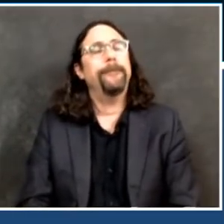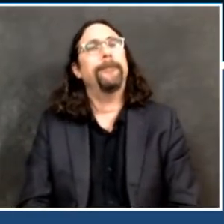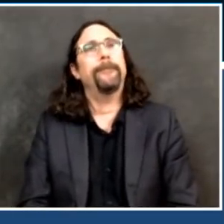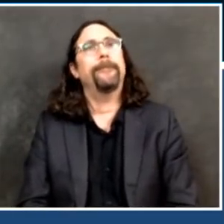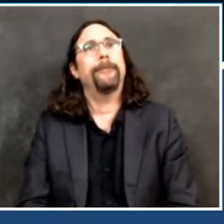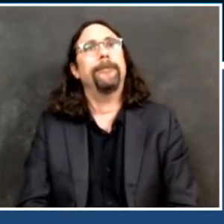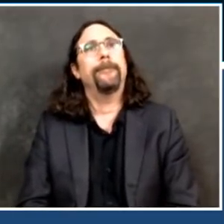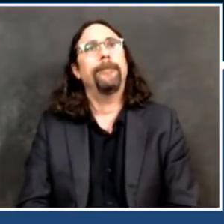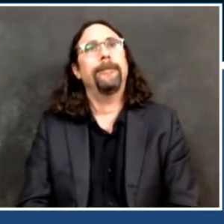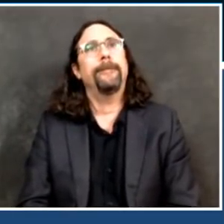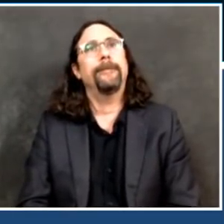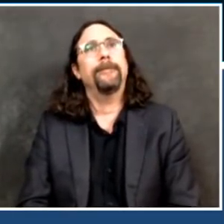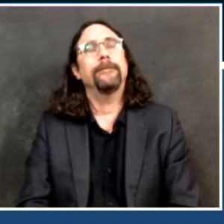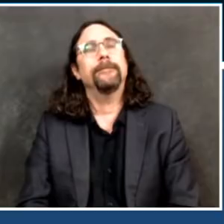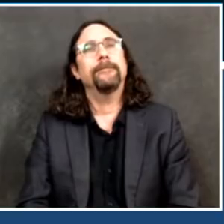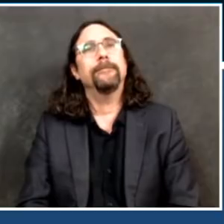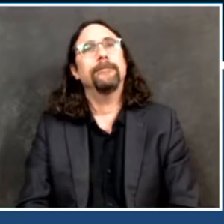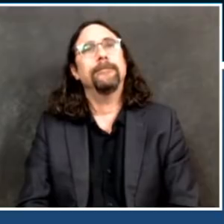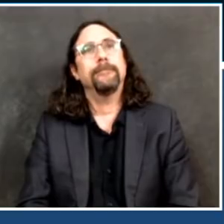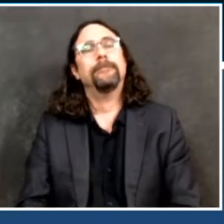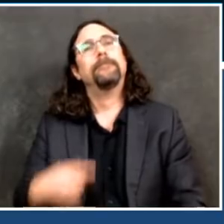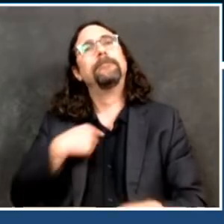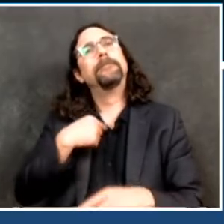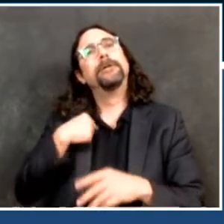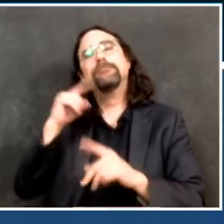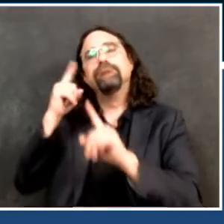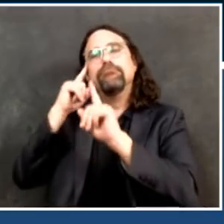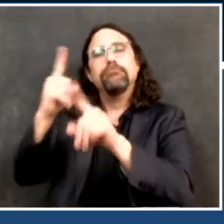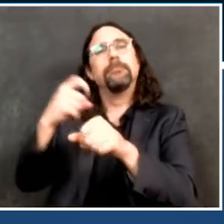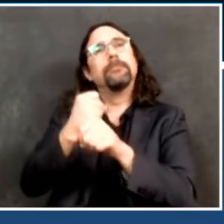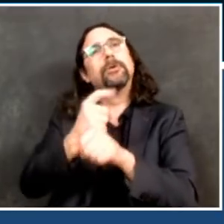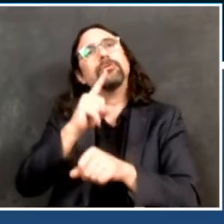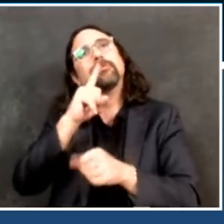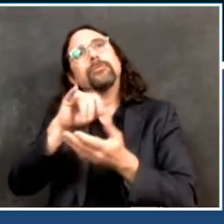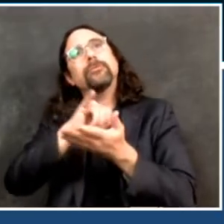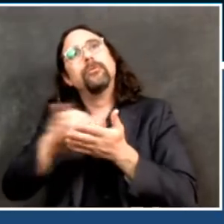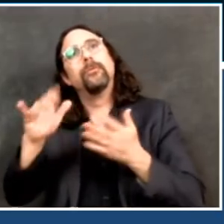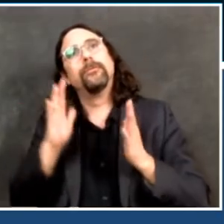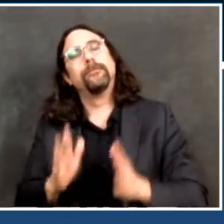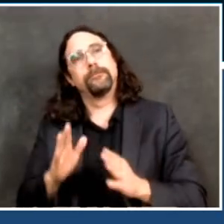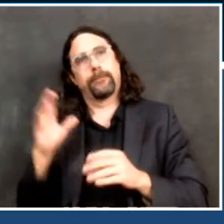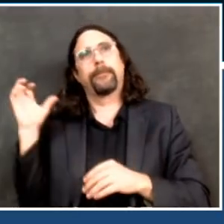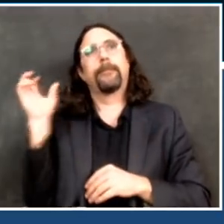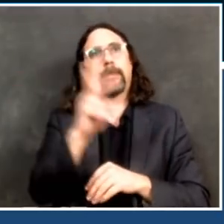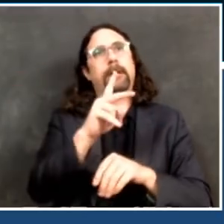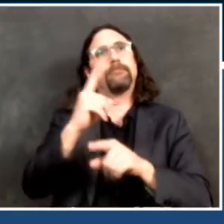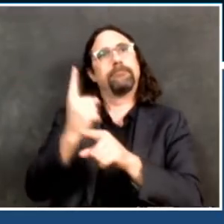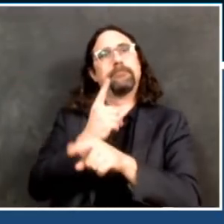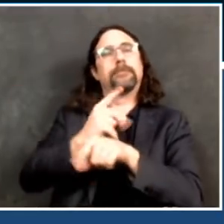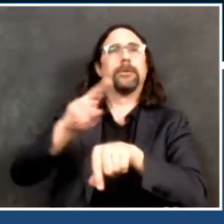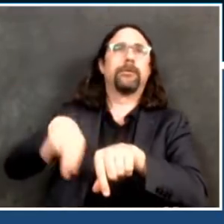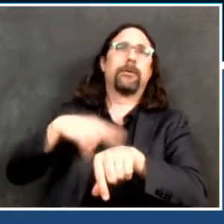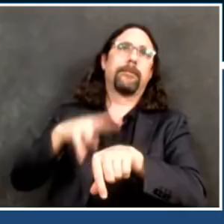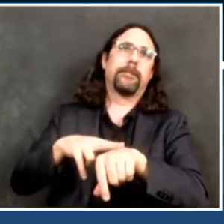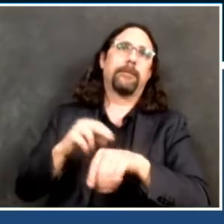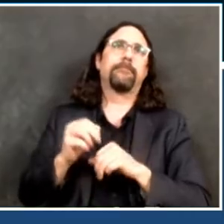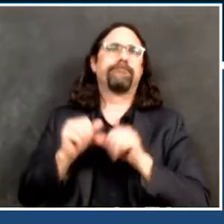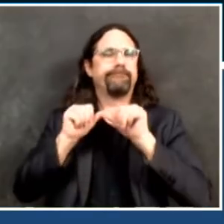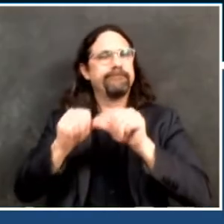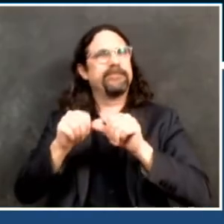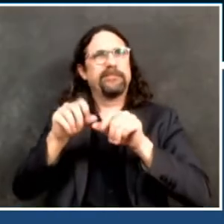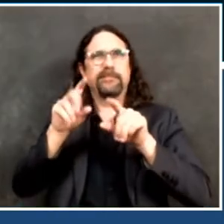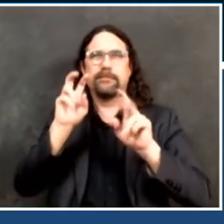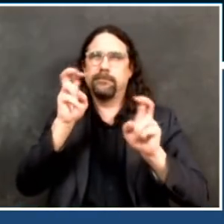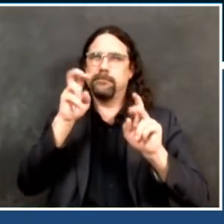right now, again, we're in this widespread transmission of the coronavirus. None of us wants to stay in this reality. We got to work our way to the